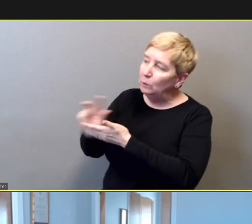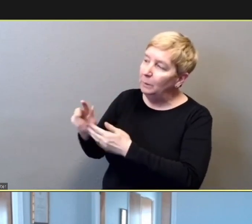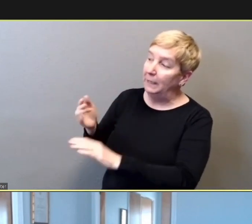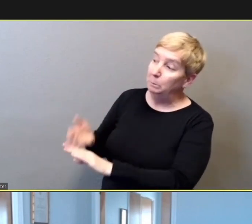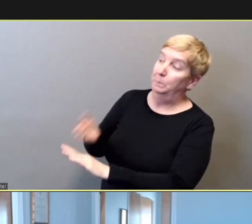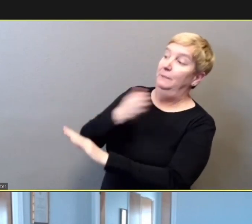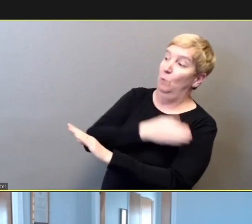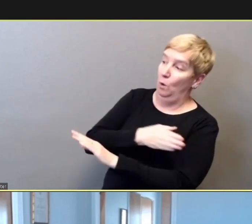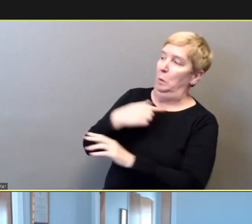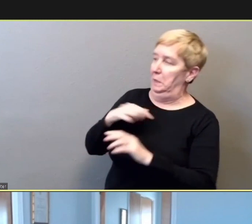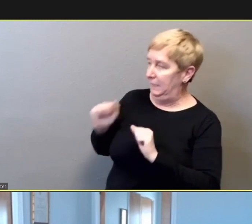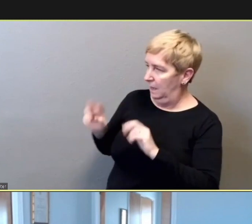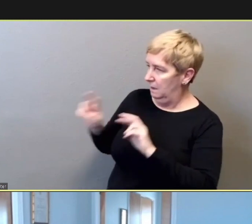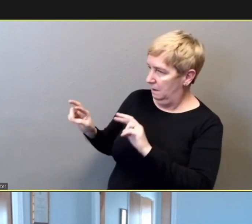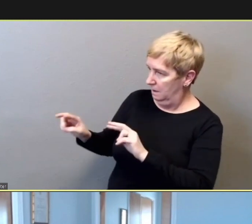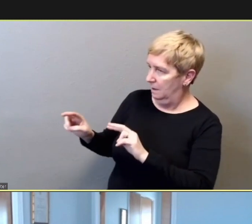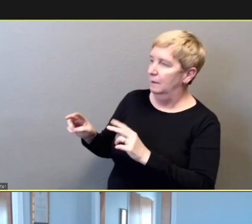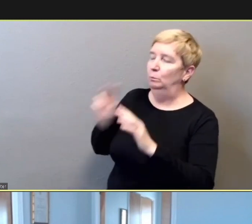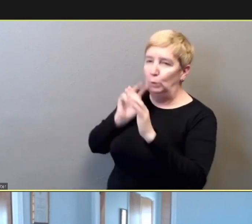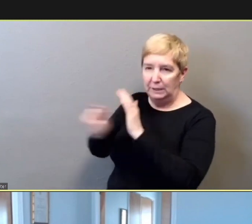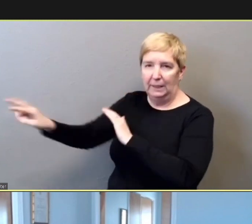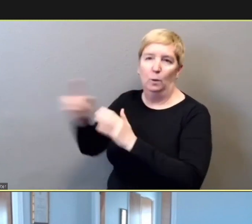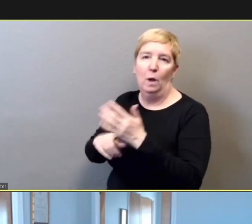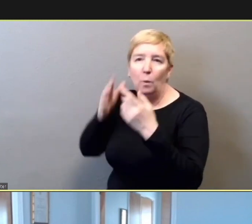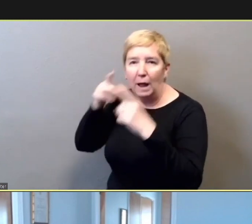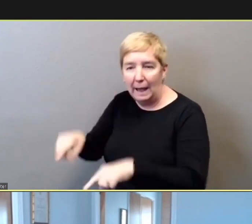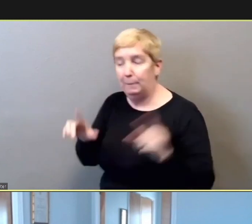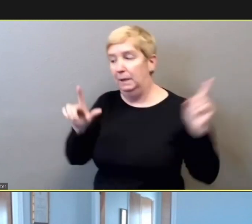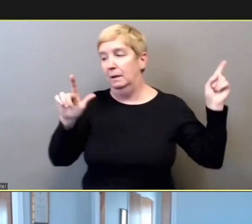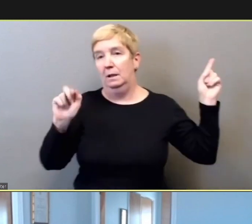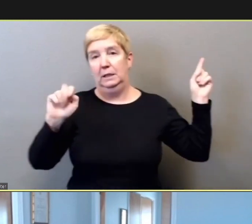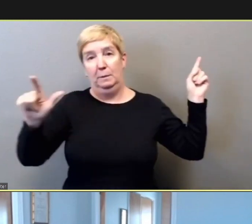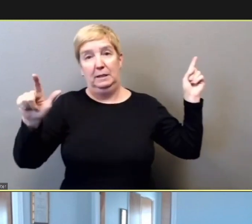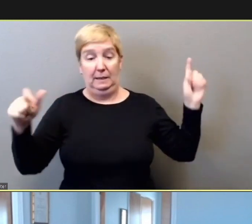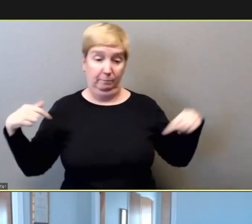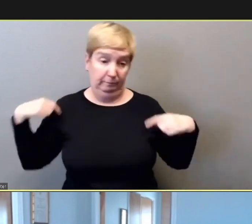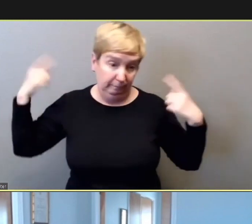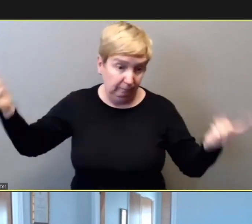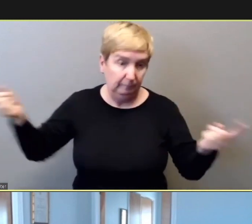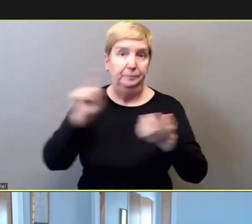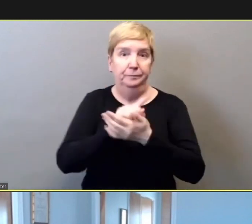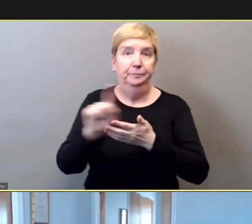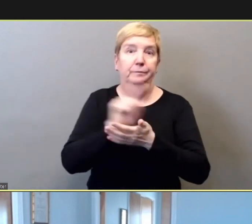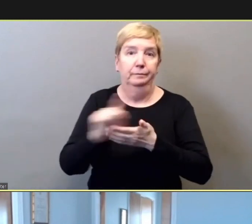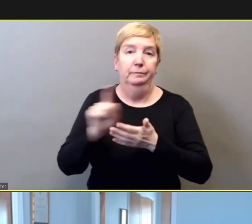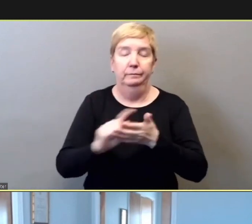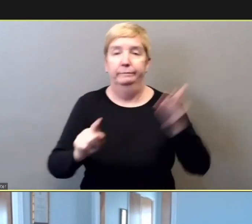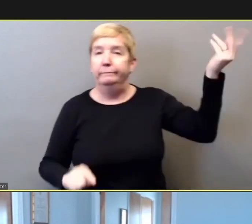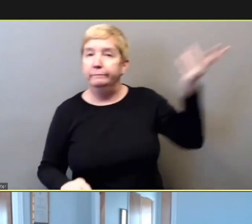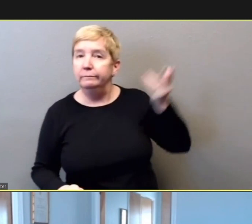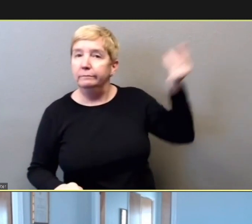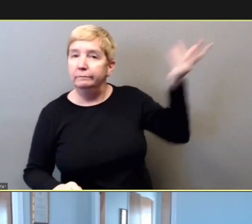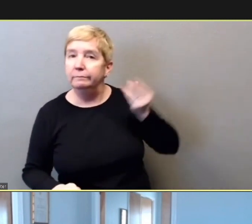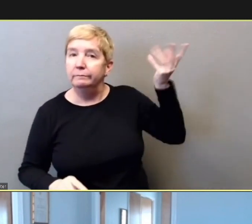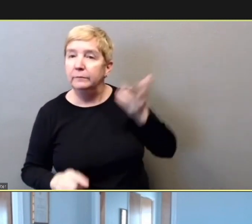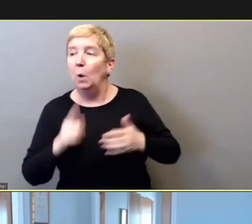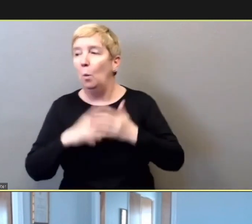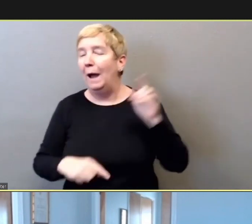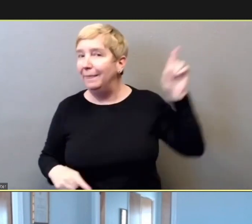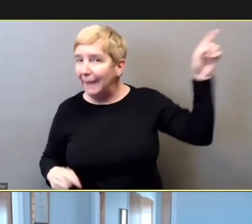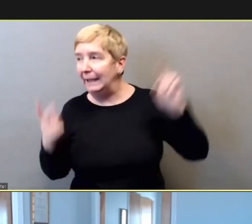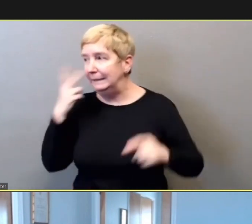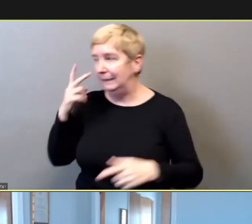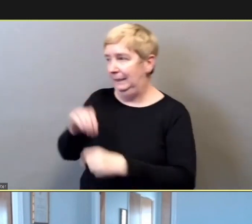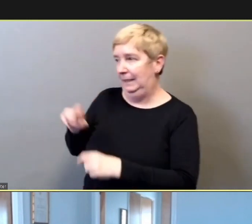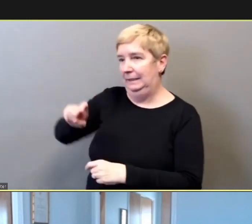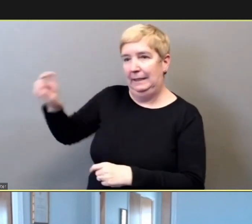Alamos National Labs, routinely every single week, as long as I can remember, reports on what they're seeing across the Texas border in